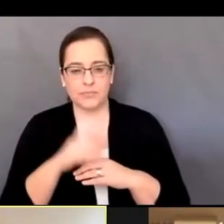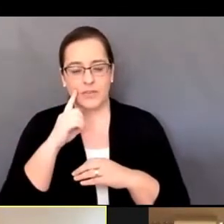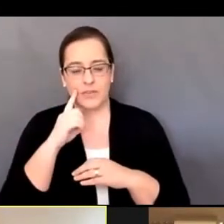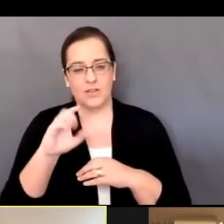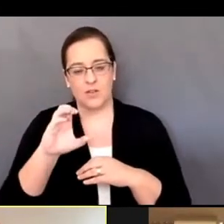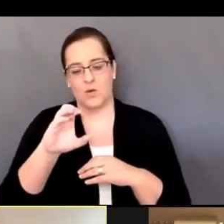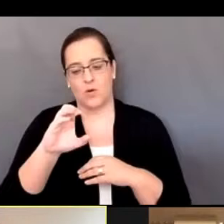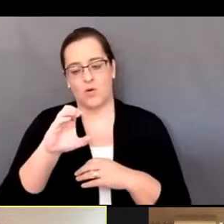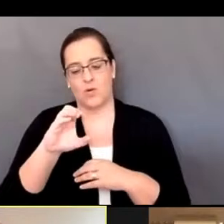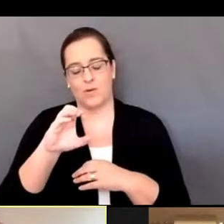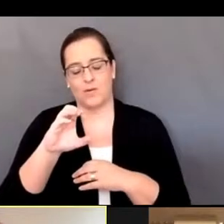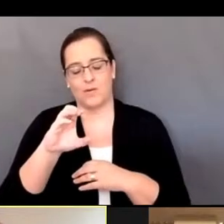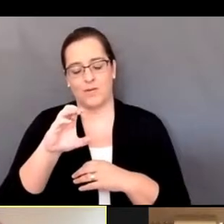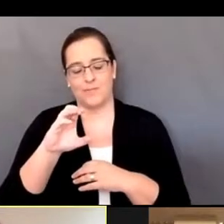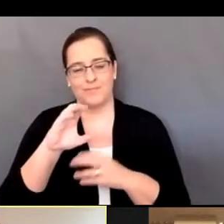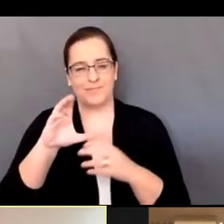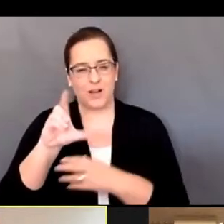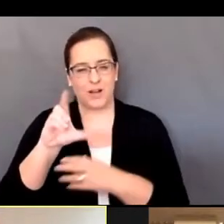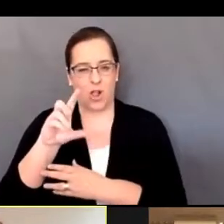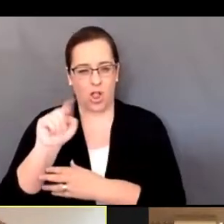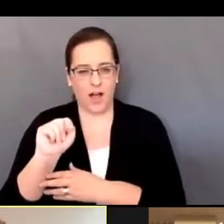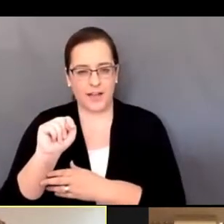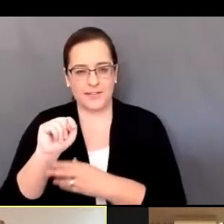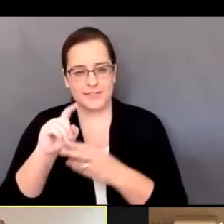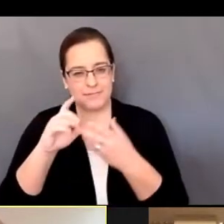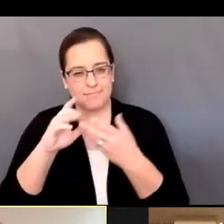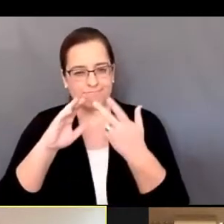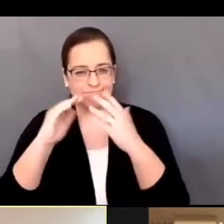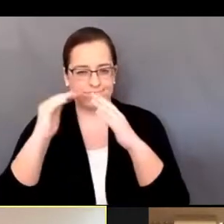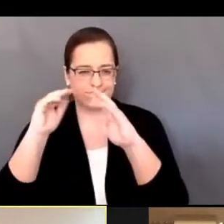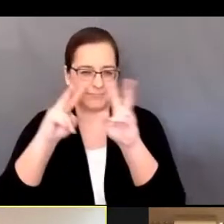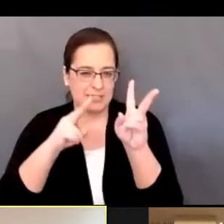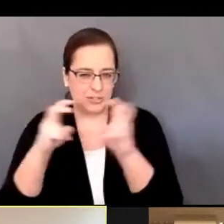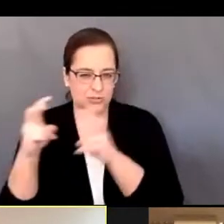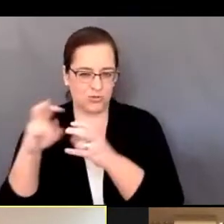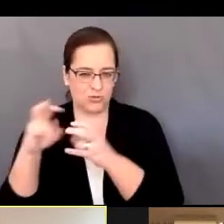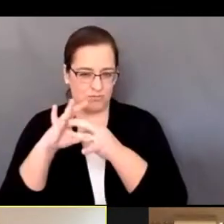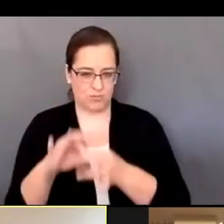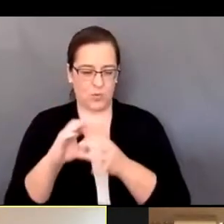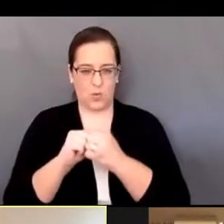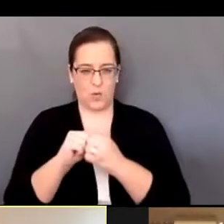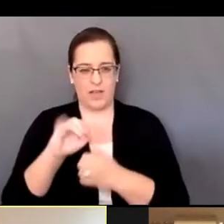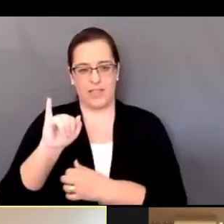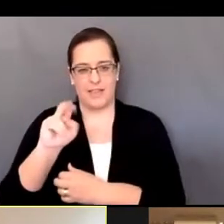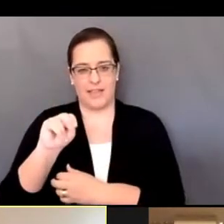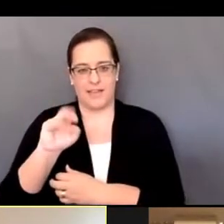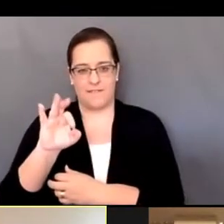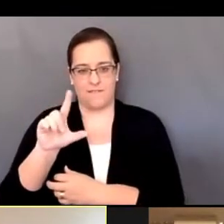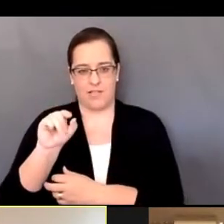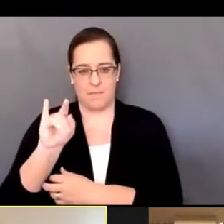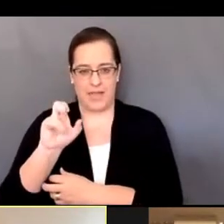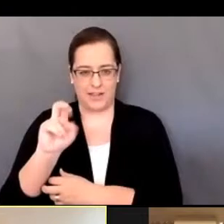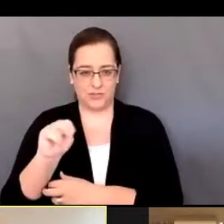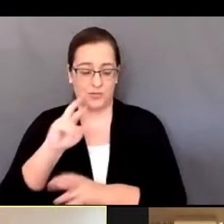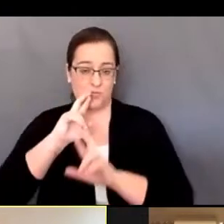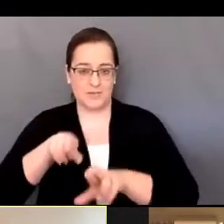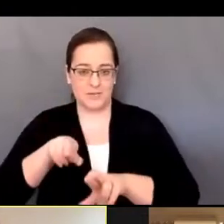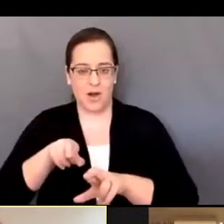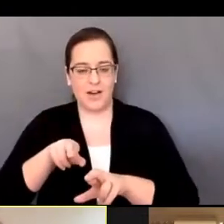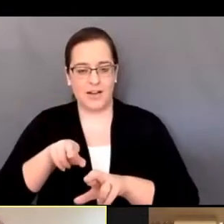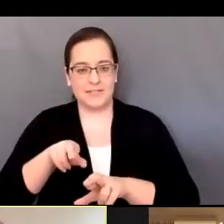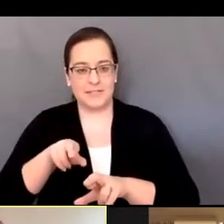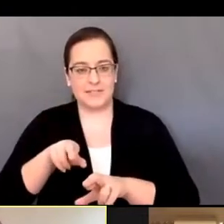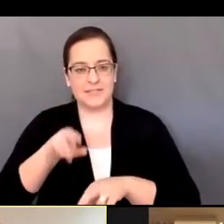coagulation cascade, and which is kind of tied into the inflammatory response that people have when they